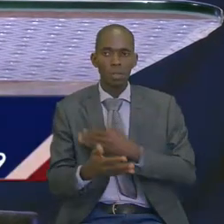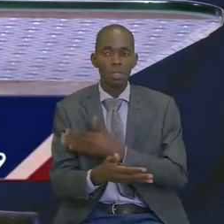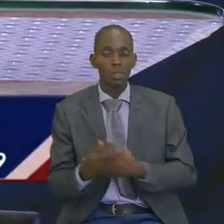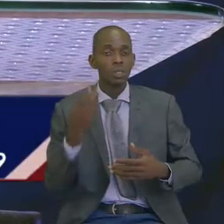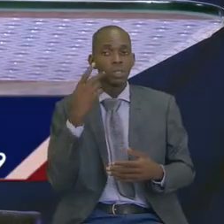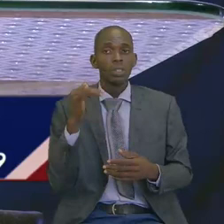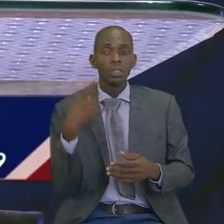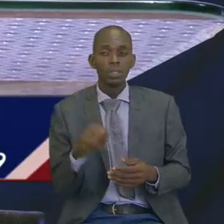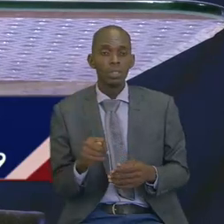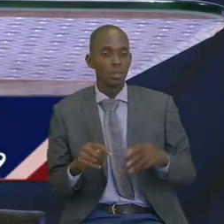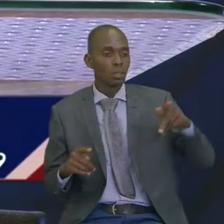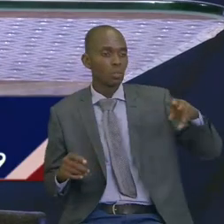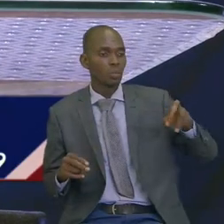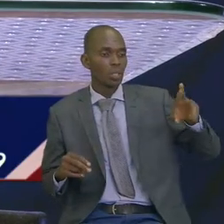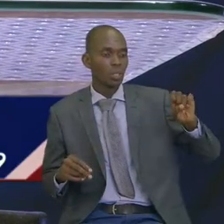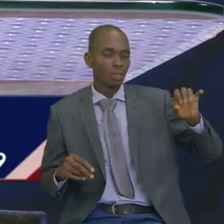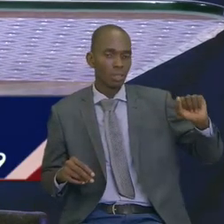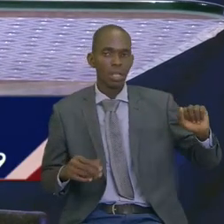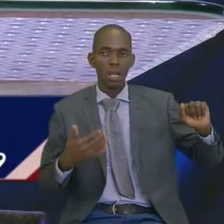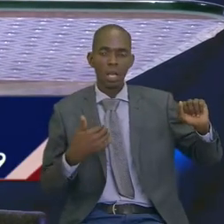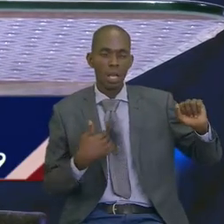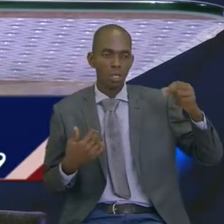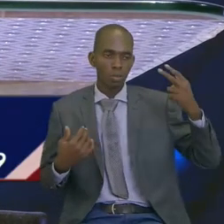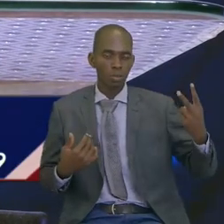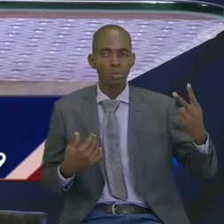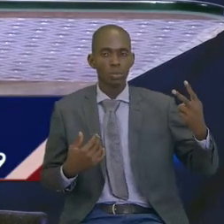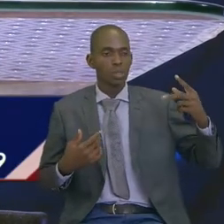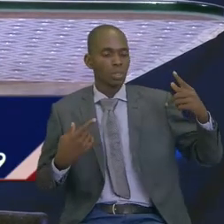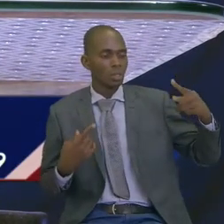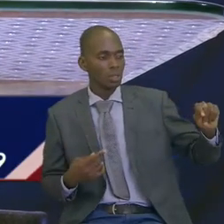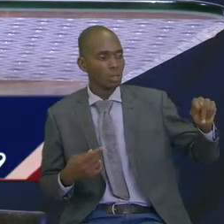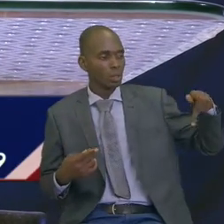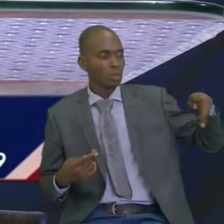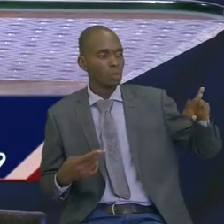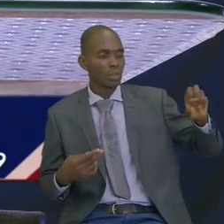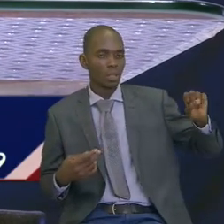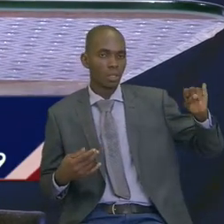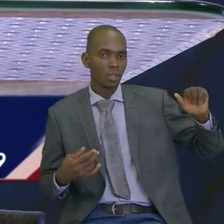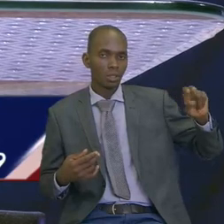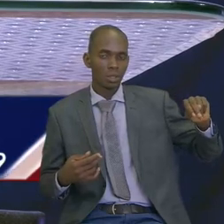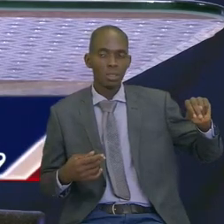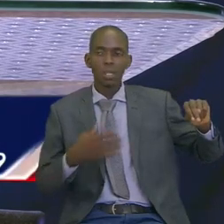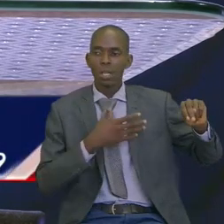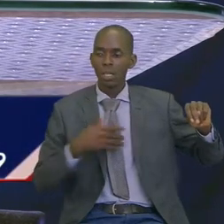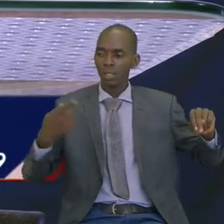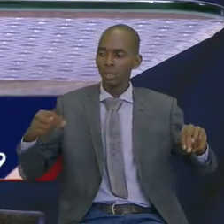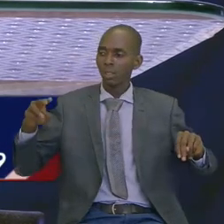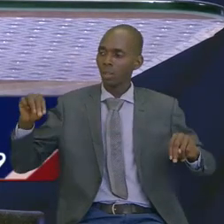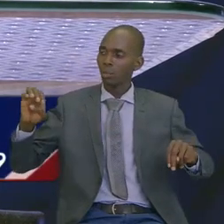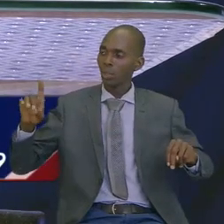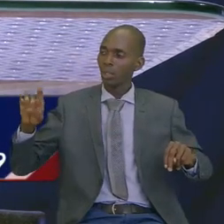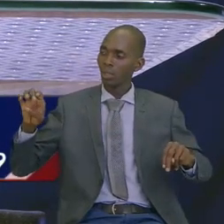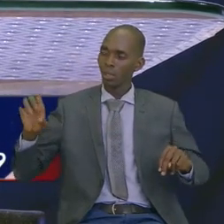government has two parts, the Medo-Persian, the Persians, and the Medes. And so it's Daniel